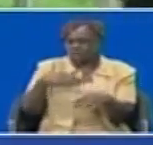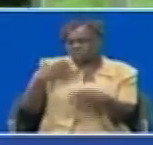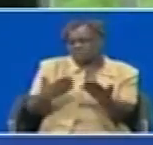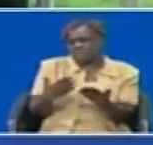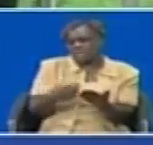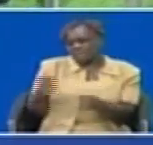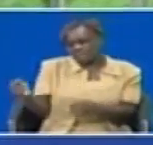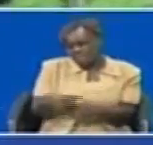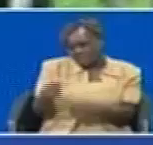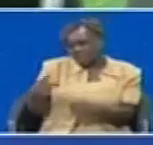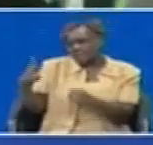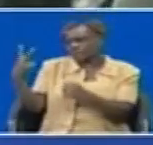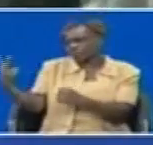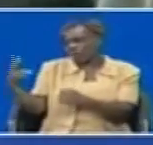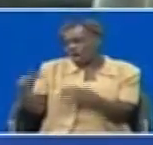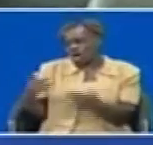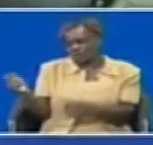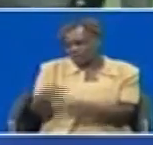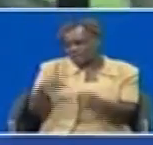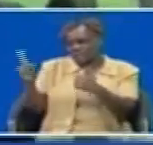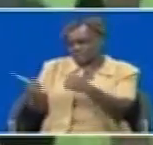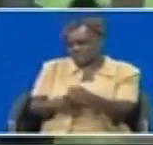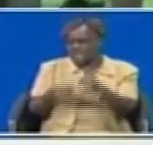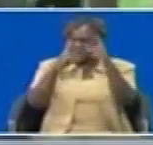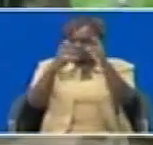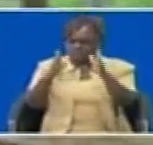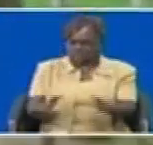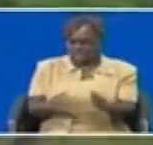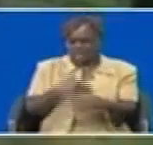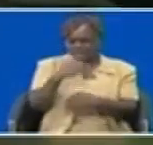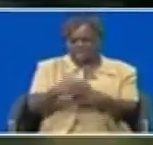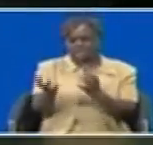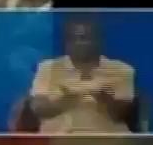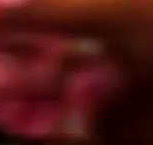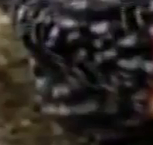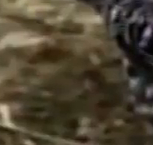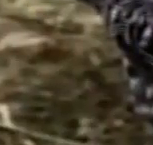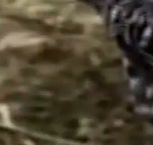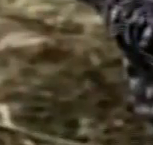2 to 6 months. Phillip Keitany for The Next Frontier.